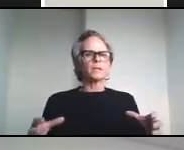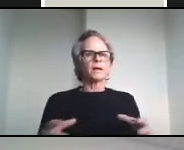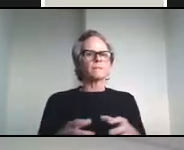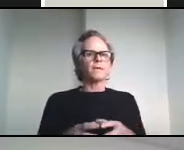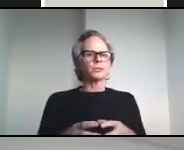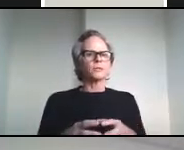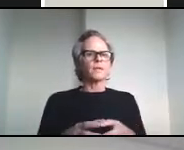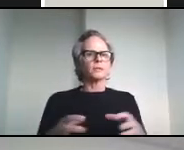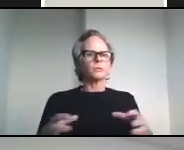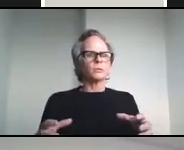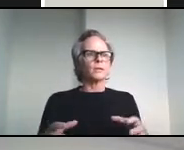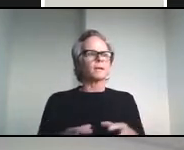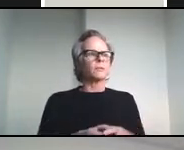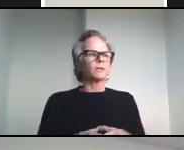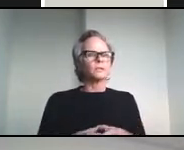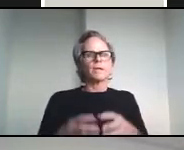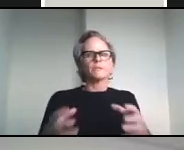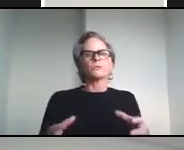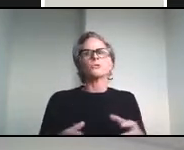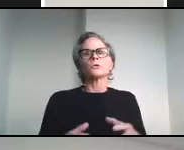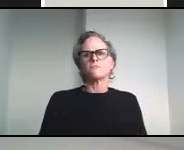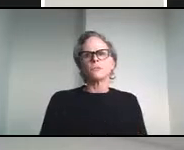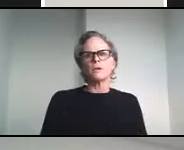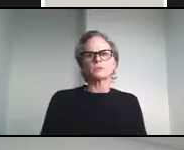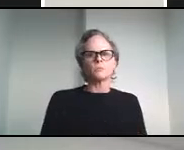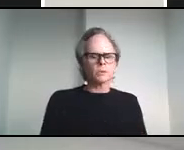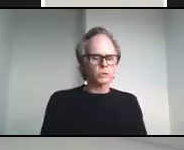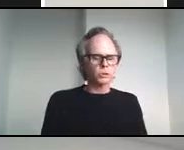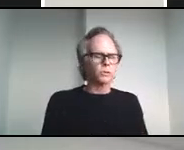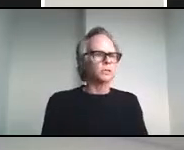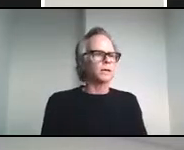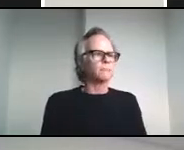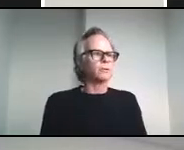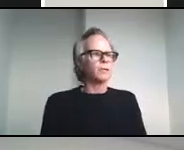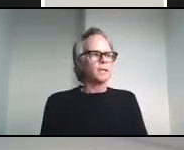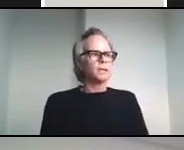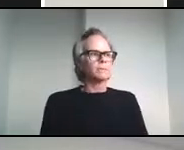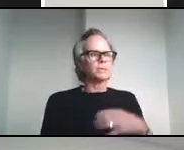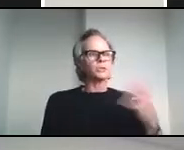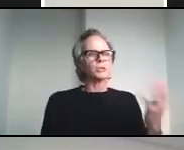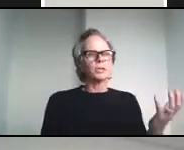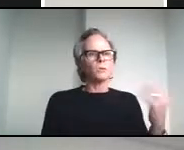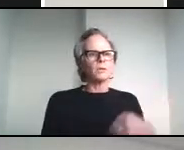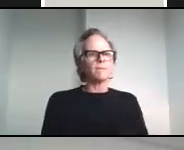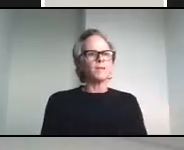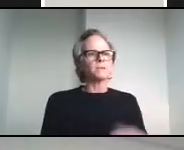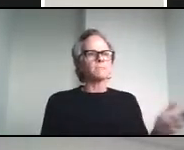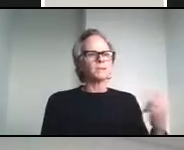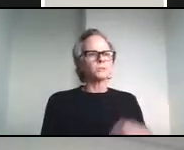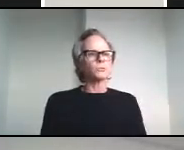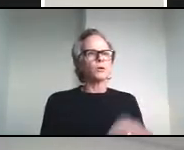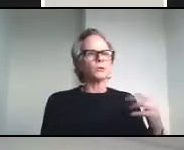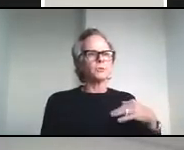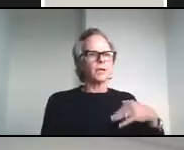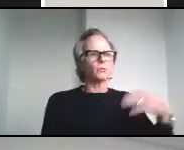brings in a lot of natural light to the library, and it's an opportunity for us with the children's library to potentially open up that